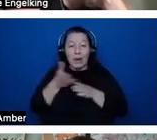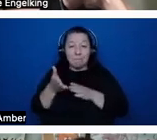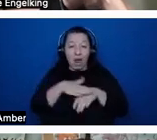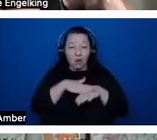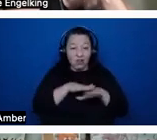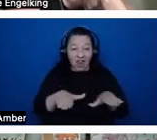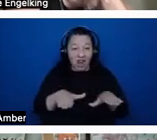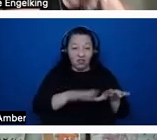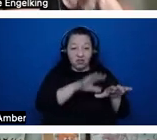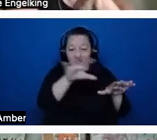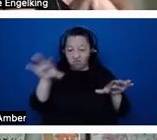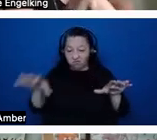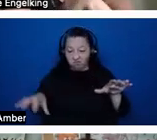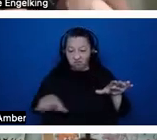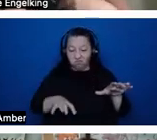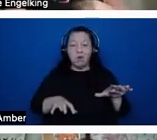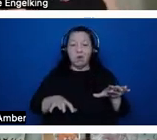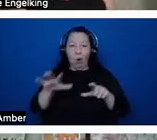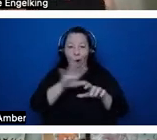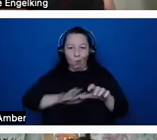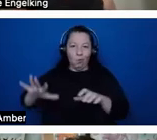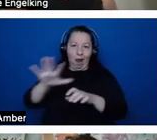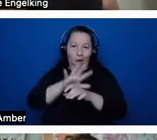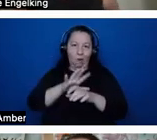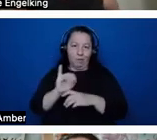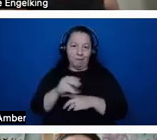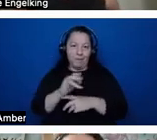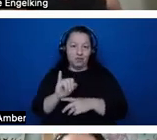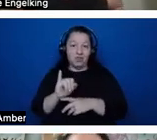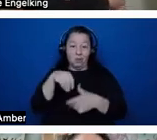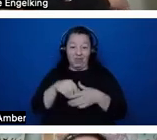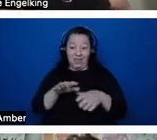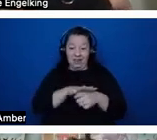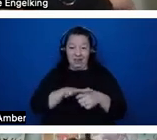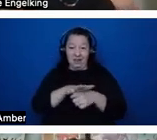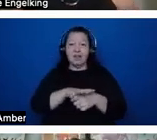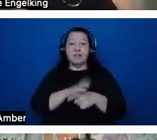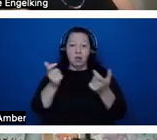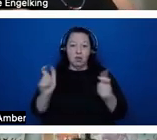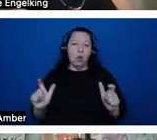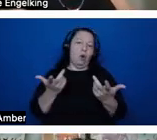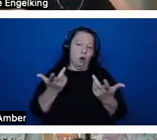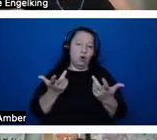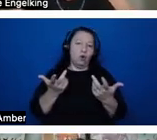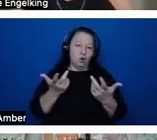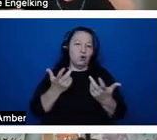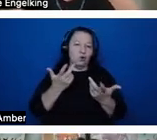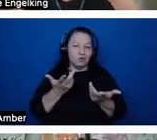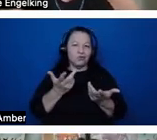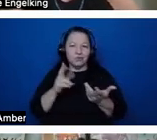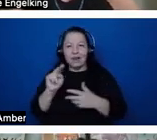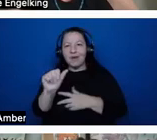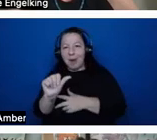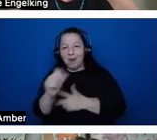So, and then within Bemidji itself, there's quite a large Native population. So this is where I